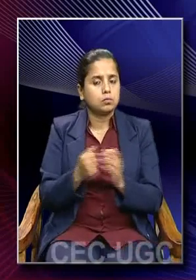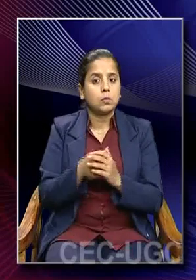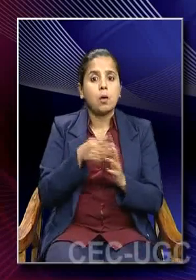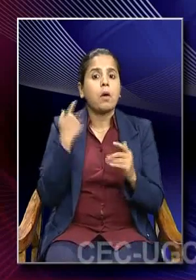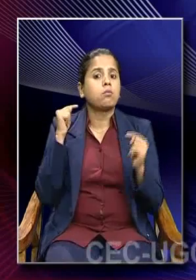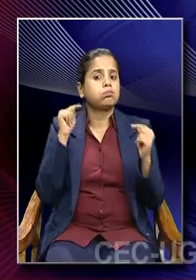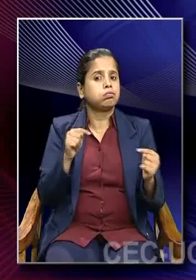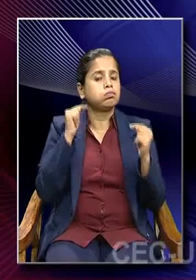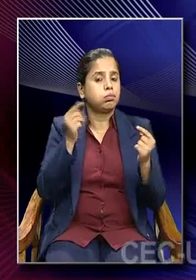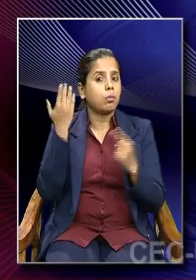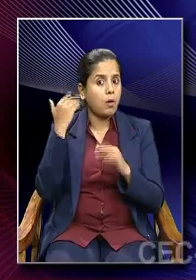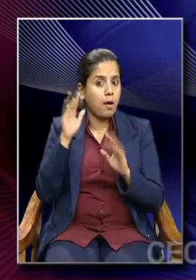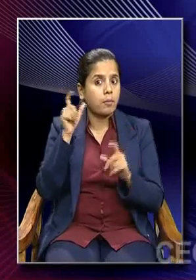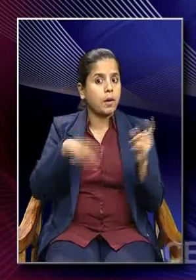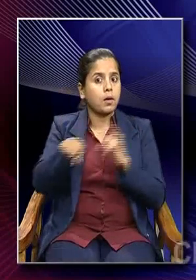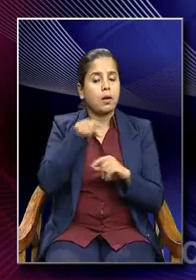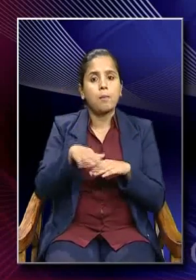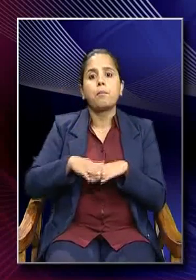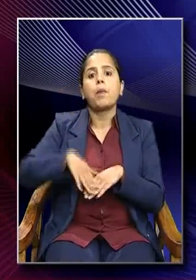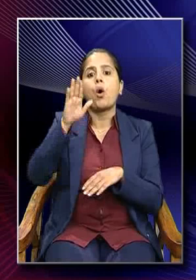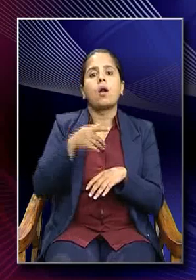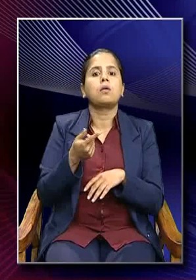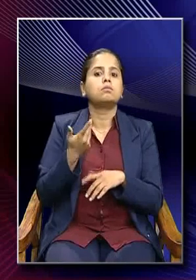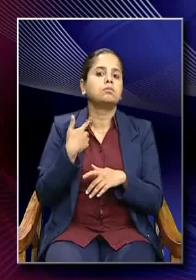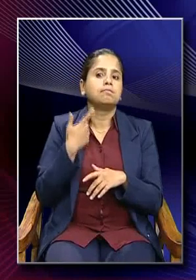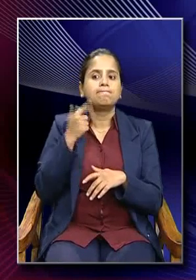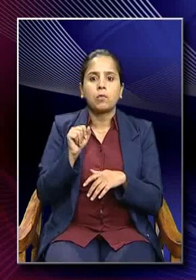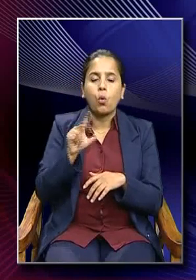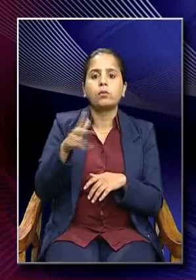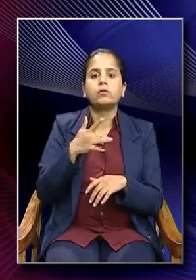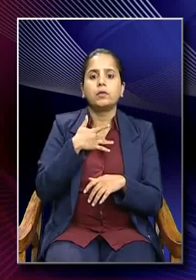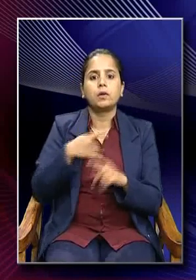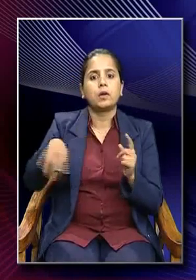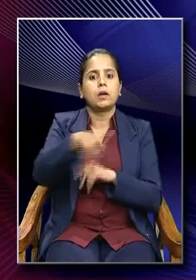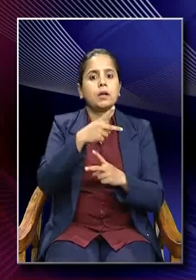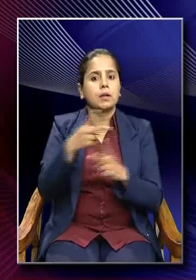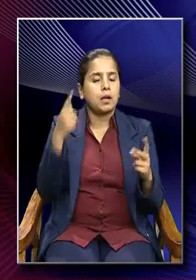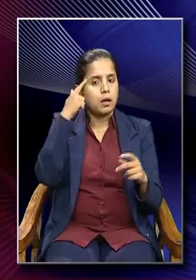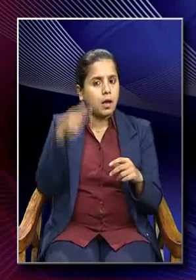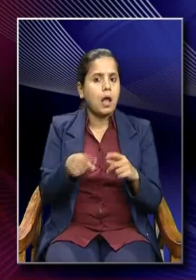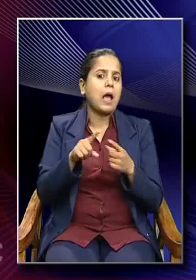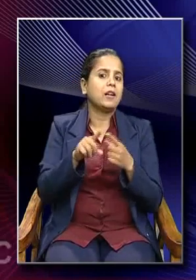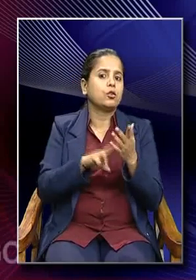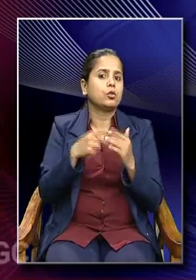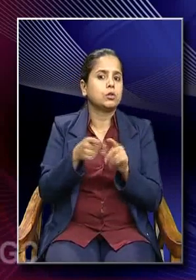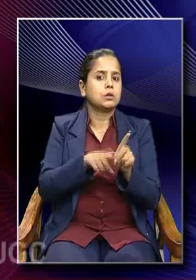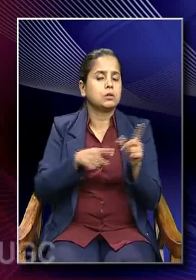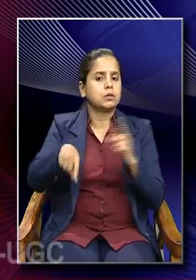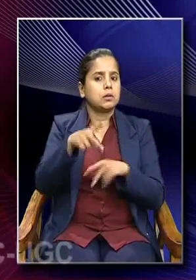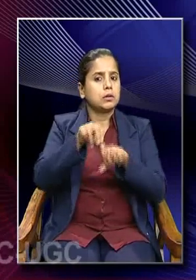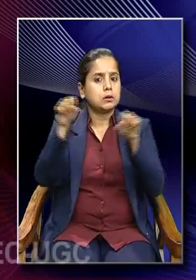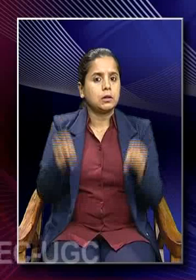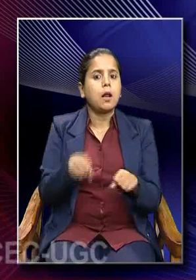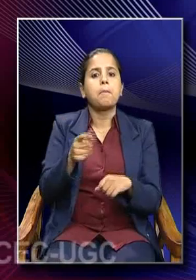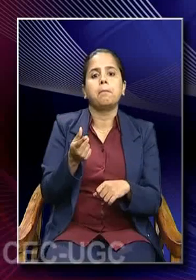argument which is thrown is that it becomes costly to provide a decentralized setting of energy system because of